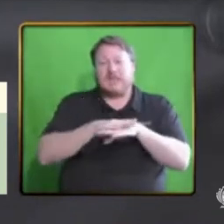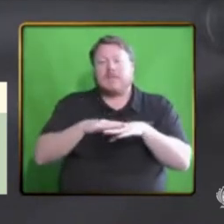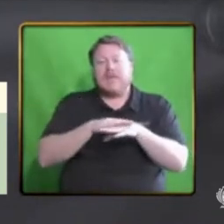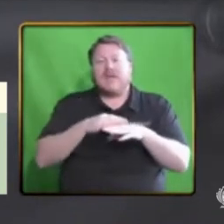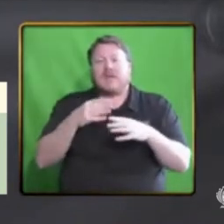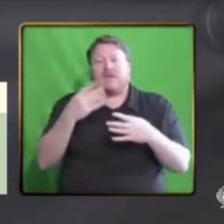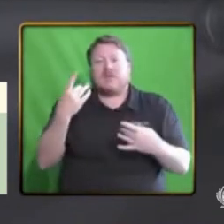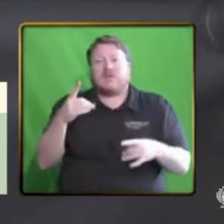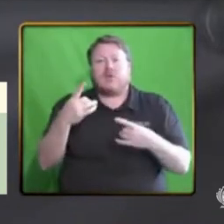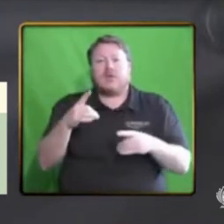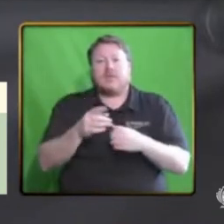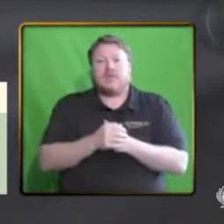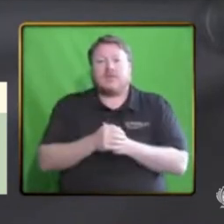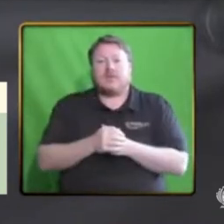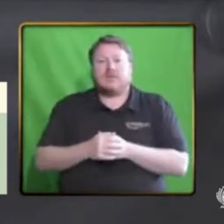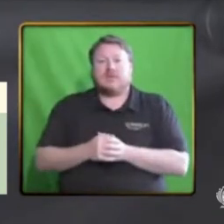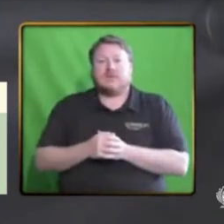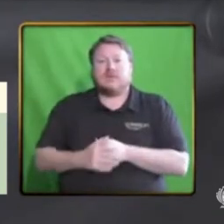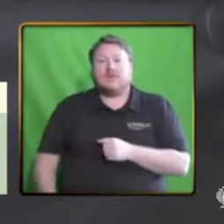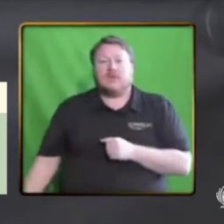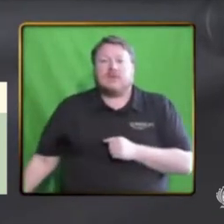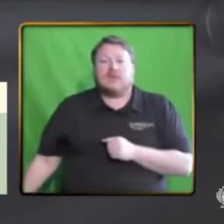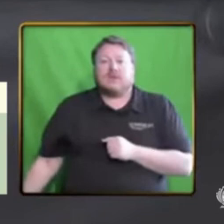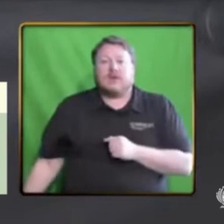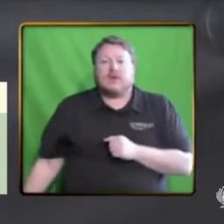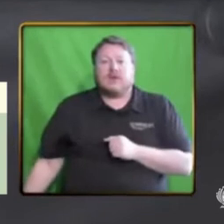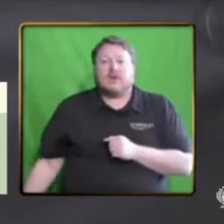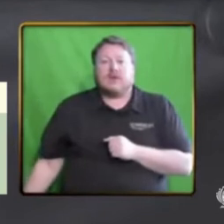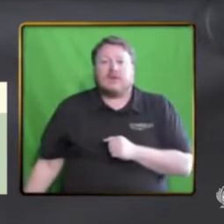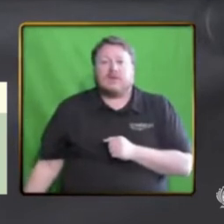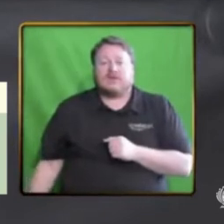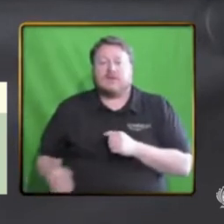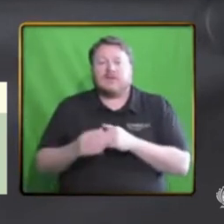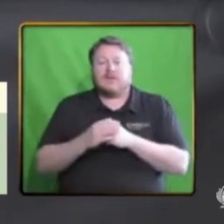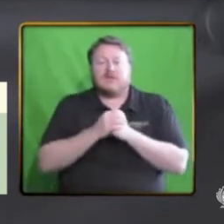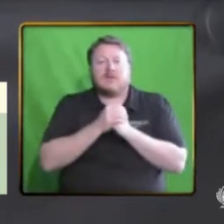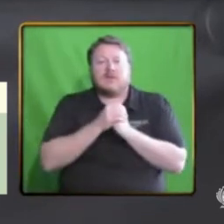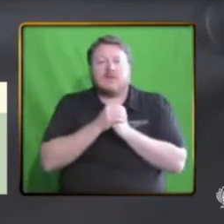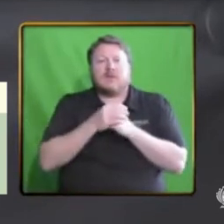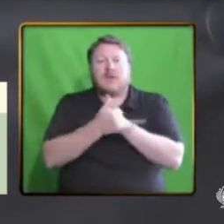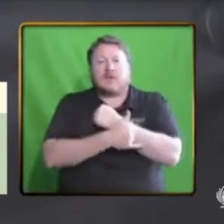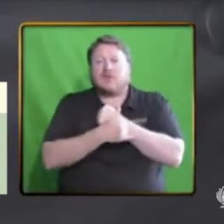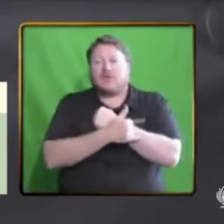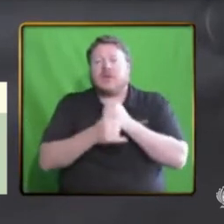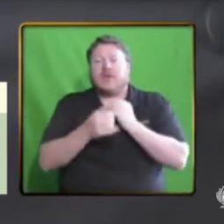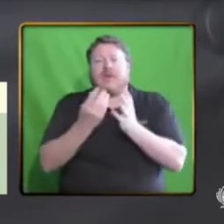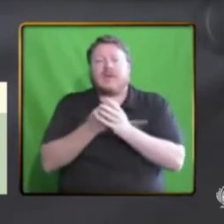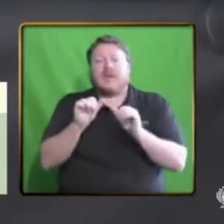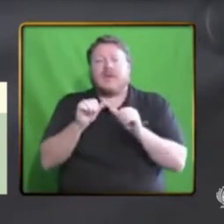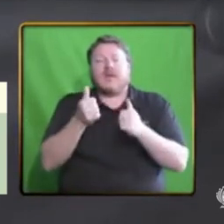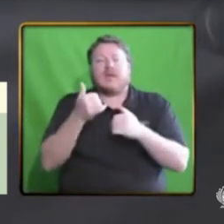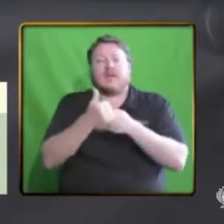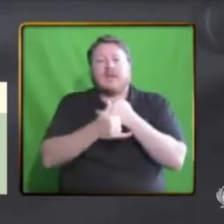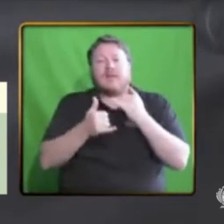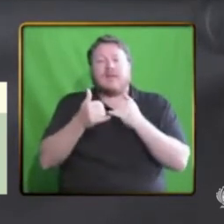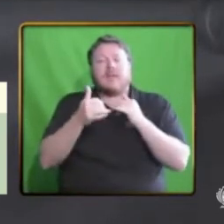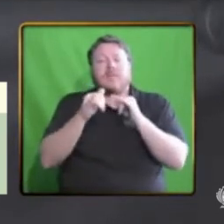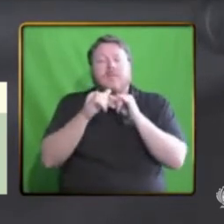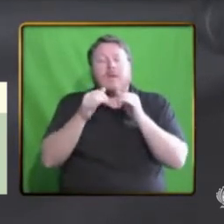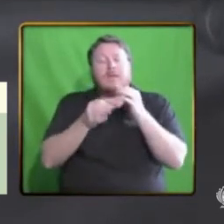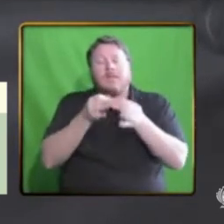supported also in our country and by a number of political parties that are represented in this